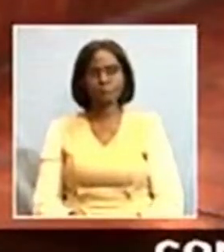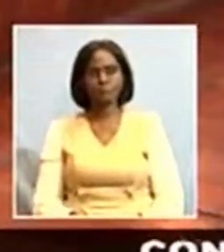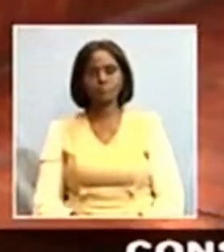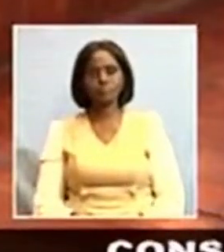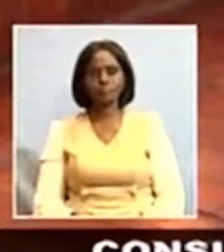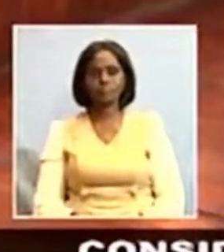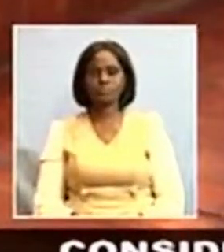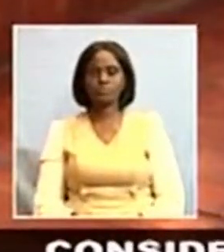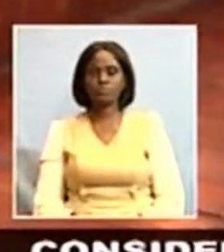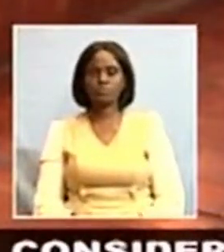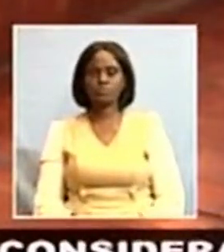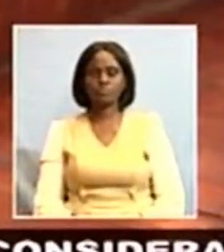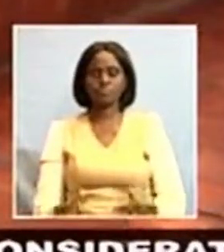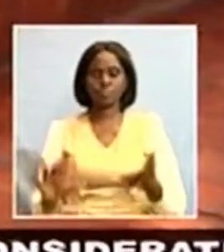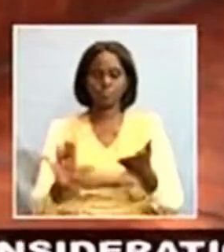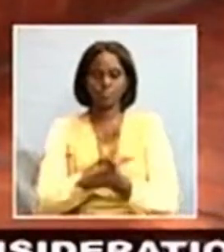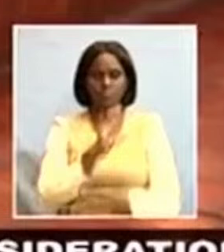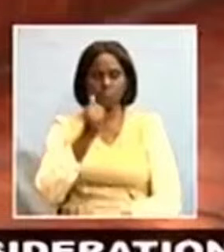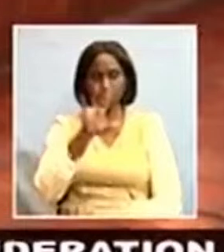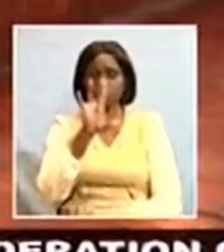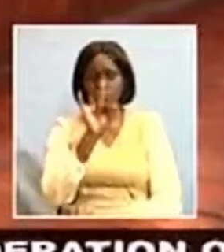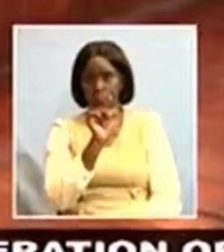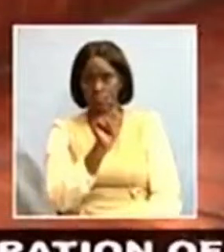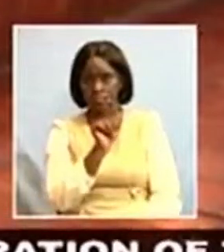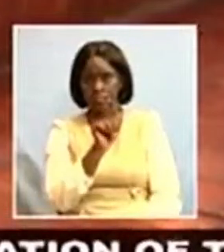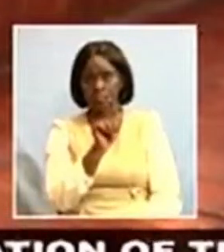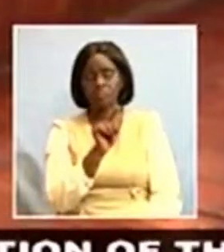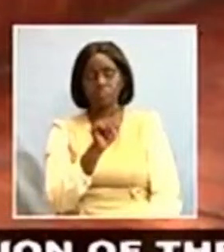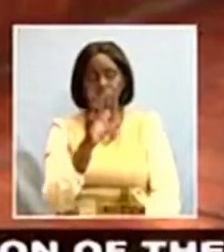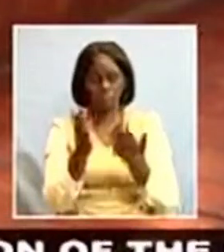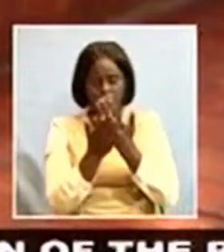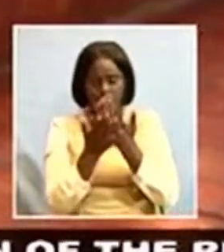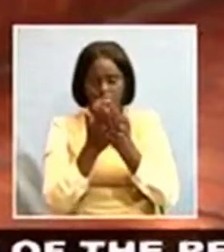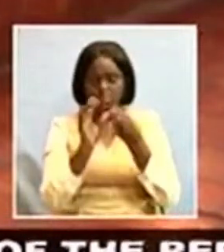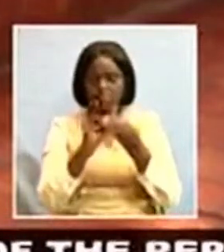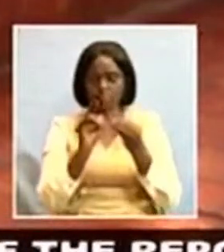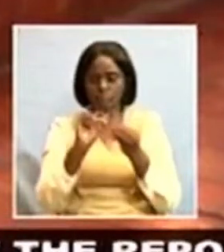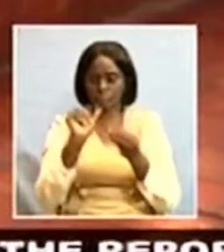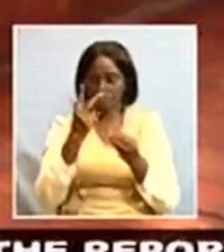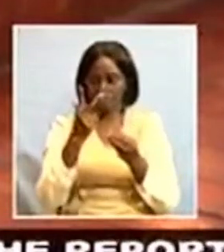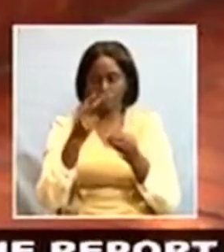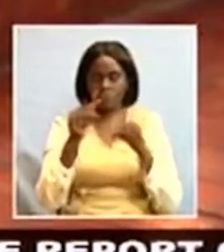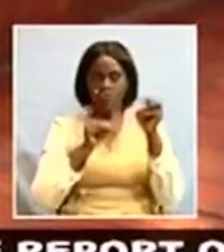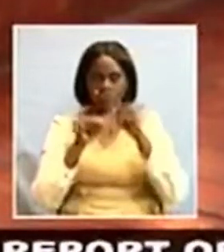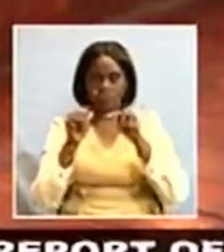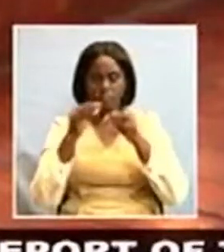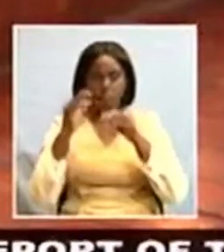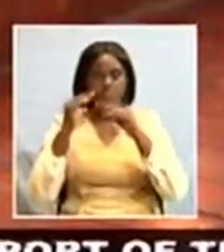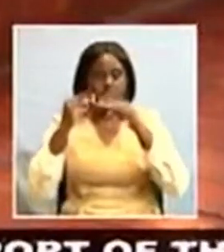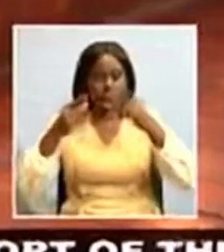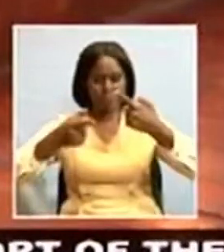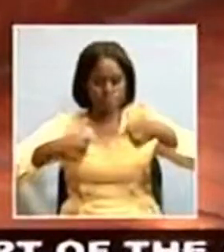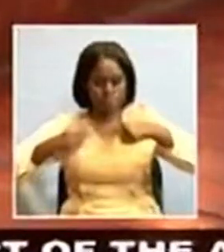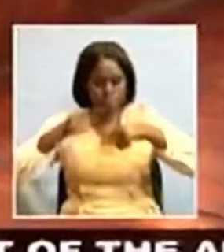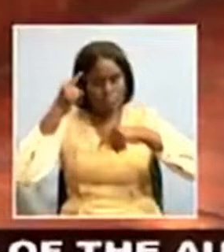Page? Page 18. 18. Appendix 13, Management of Local Government Equalization Fund.